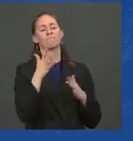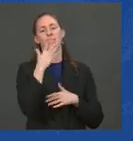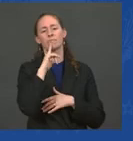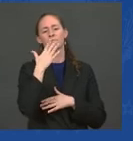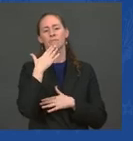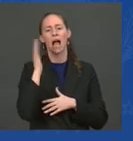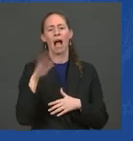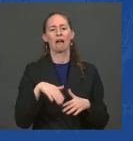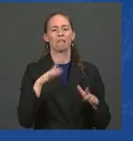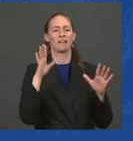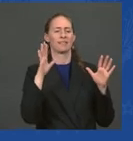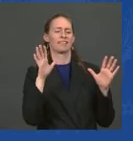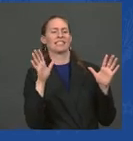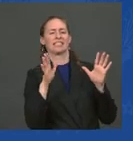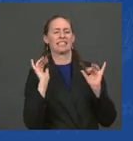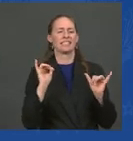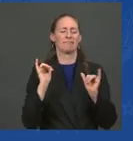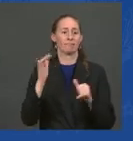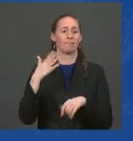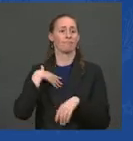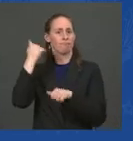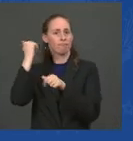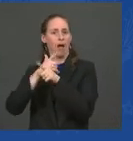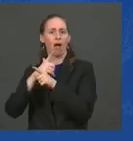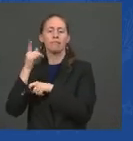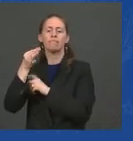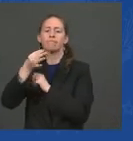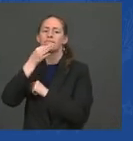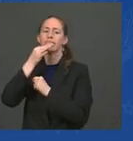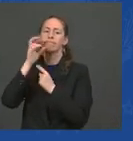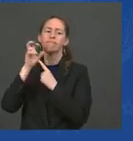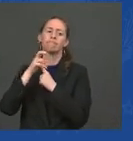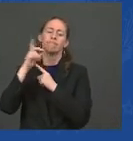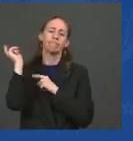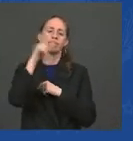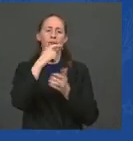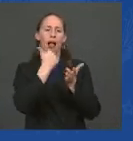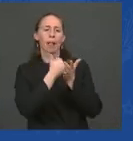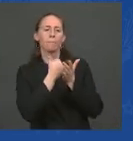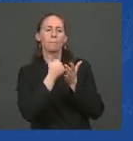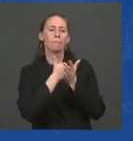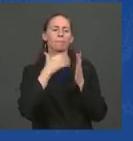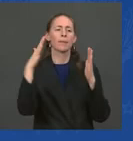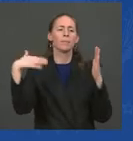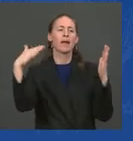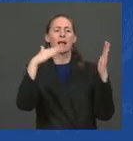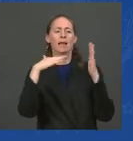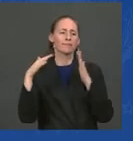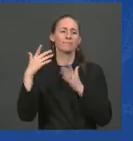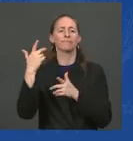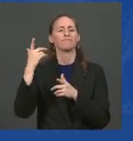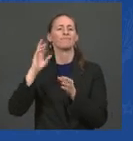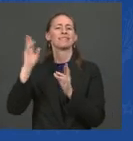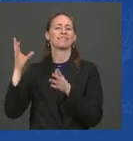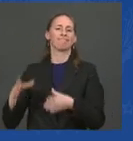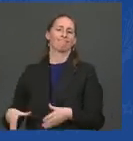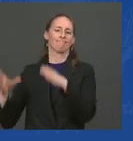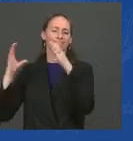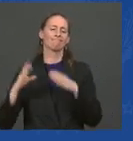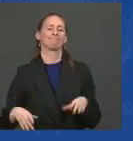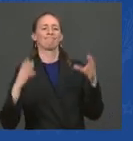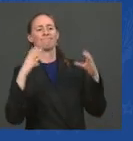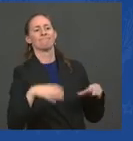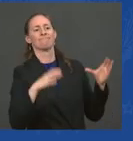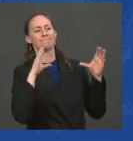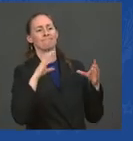Jimmy fixes everything. My brother Jimmy's with us, and we went down and bought about 28 gallons of paint. I don't know, but for real, it was hot as hell